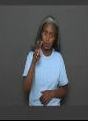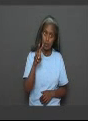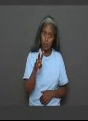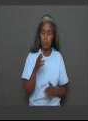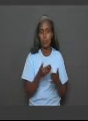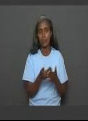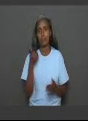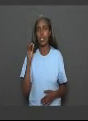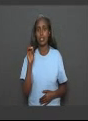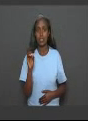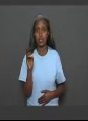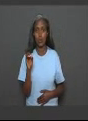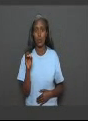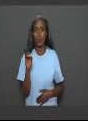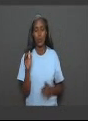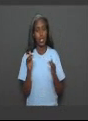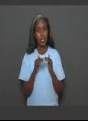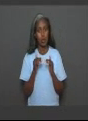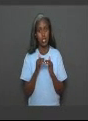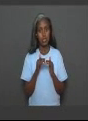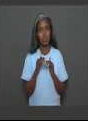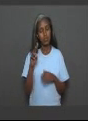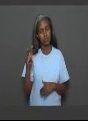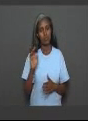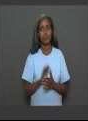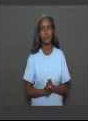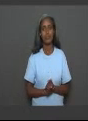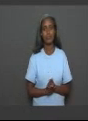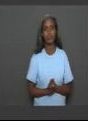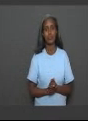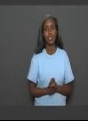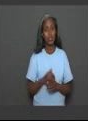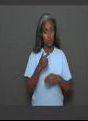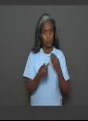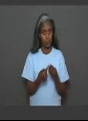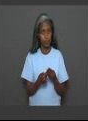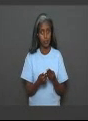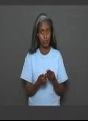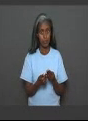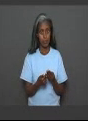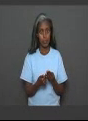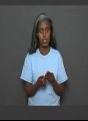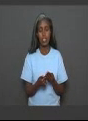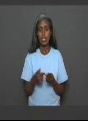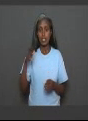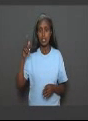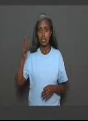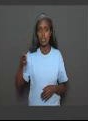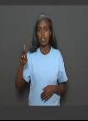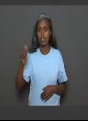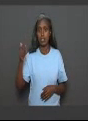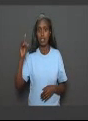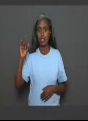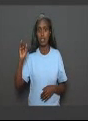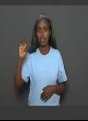2 minus 0 equals 2. So, the